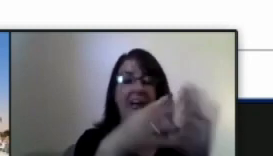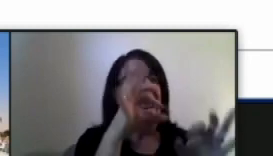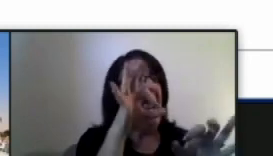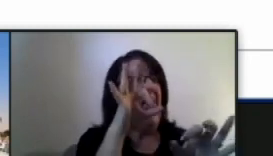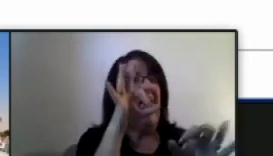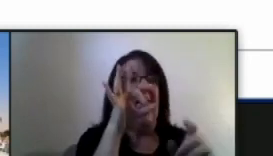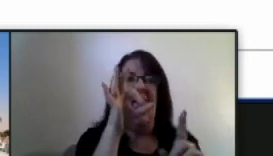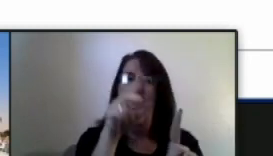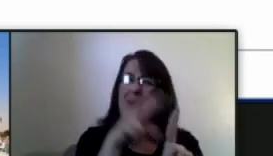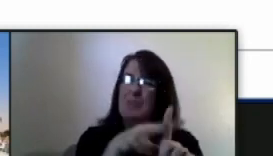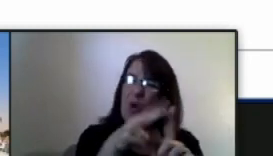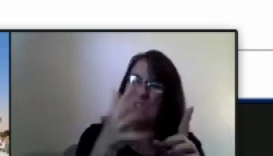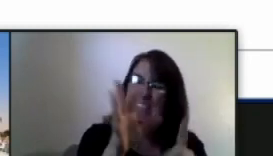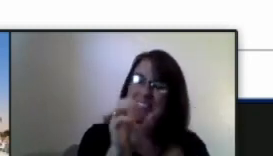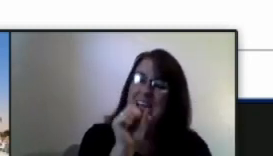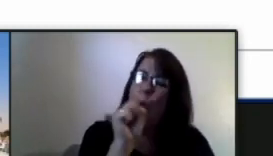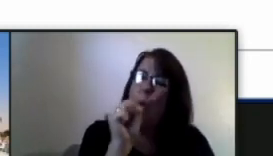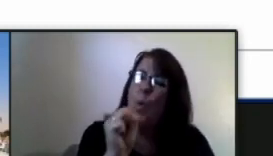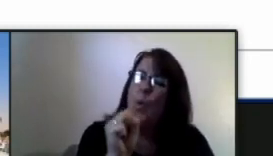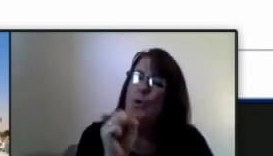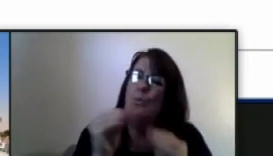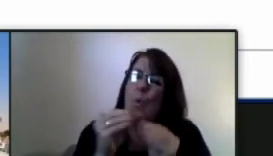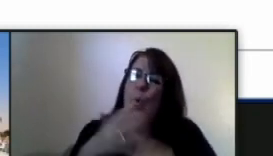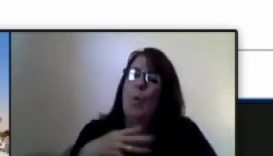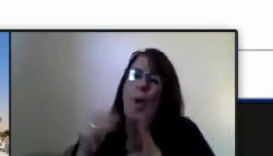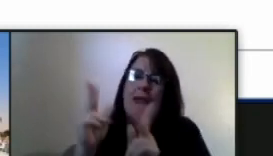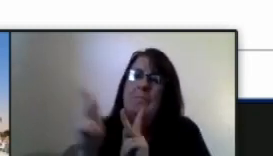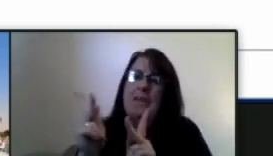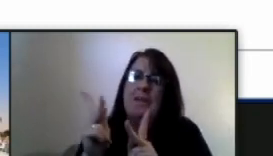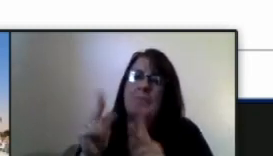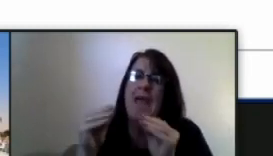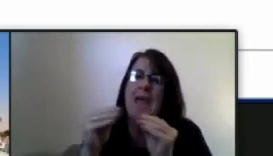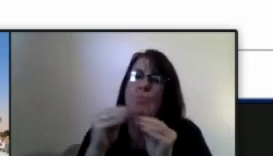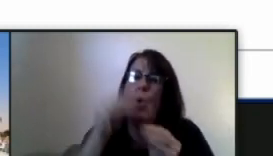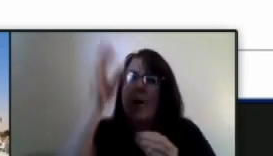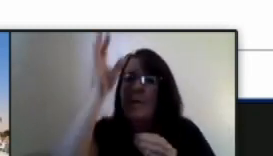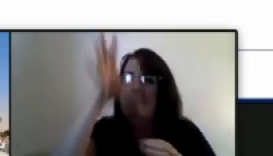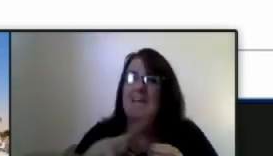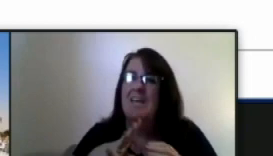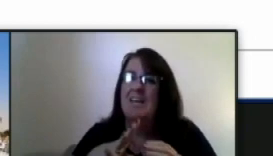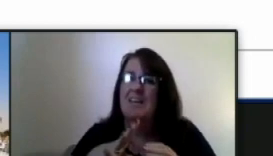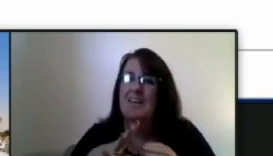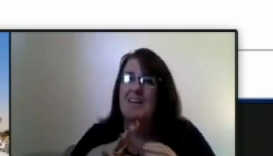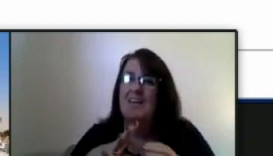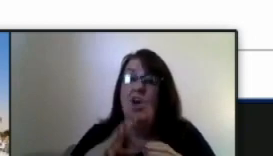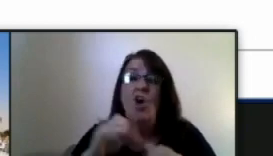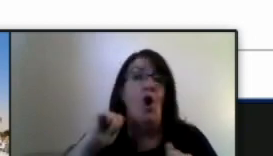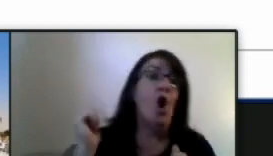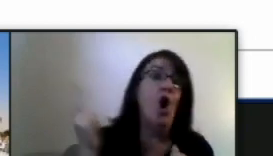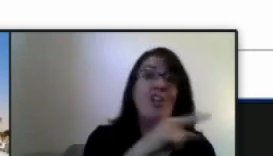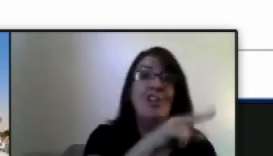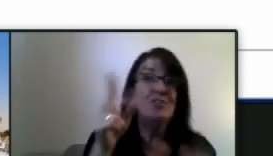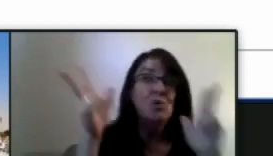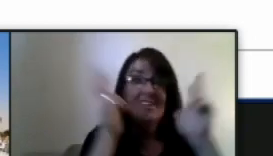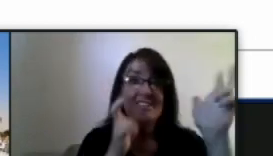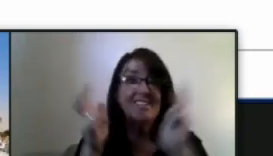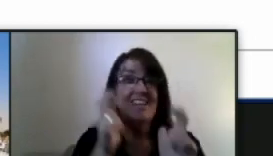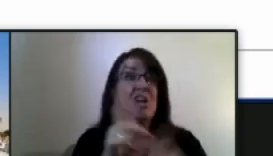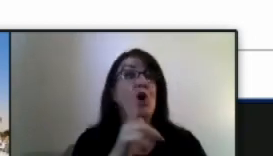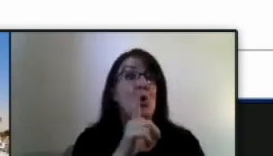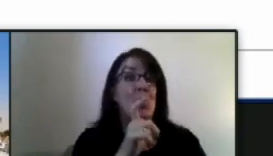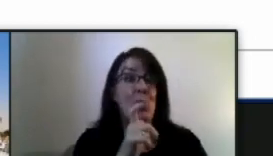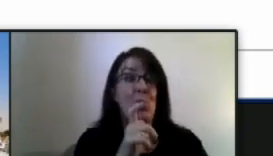is older, it's more white, and it's more male than the state as a whole. So for all of you listening